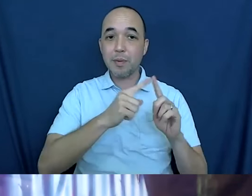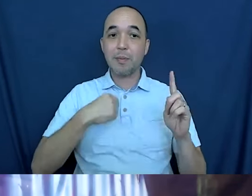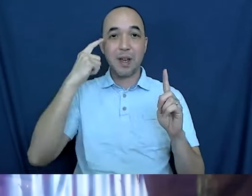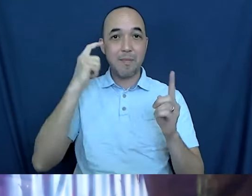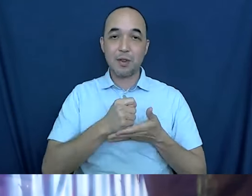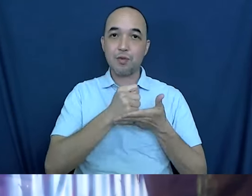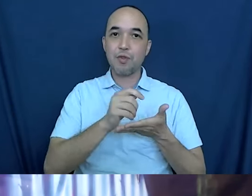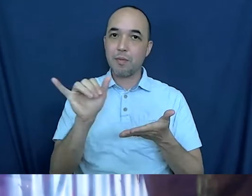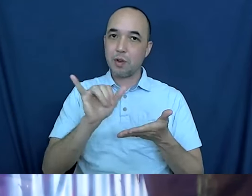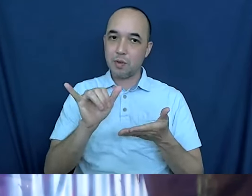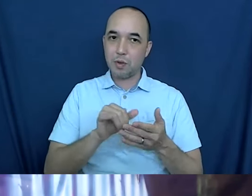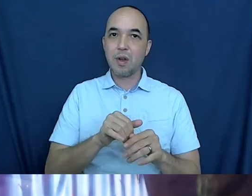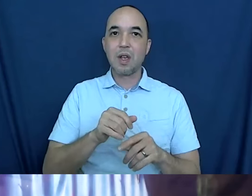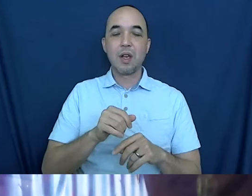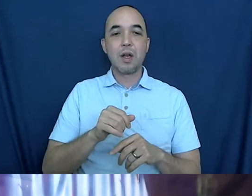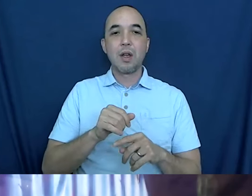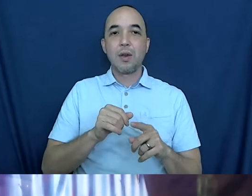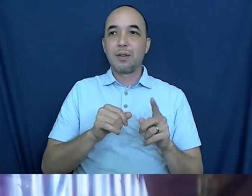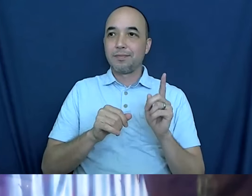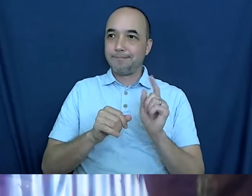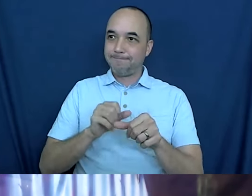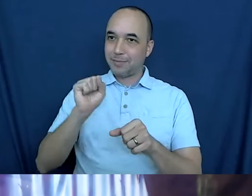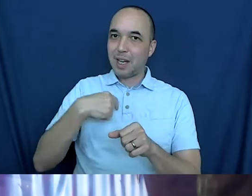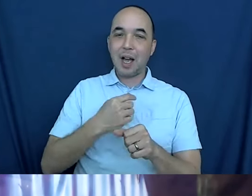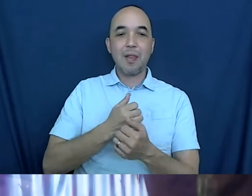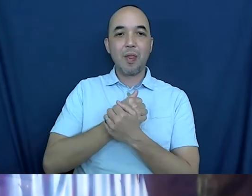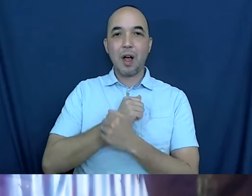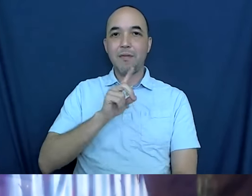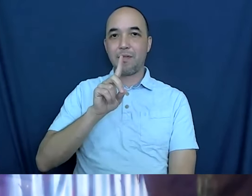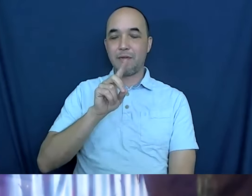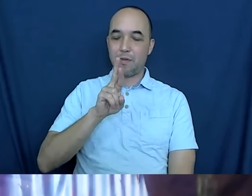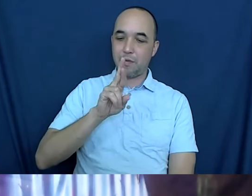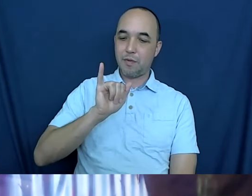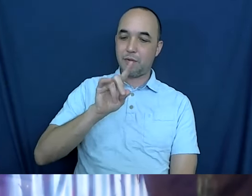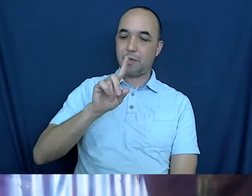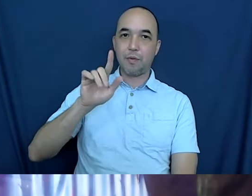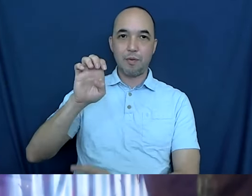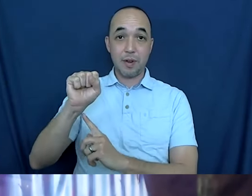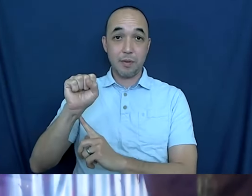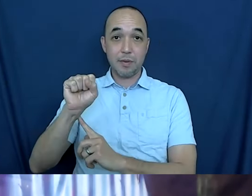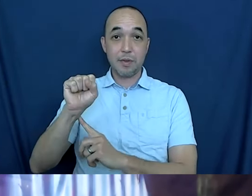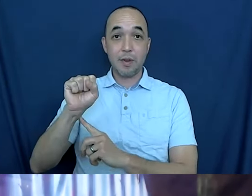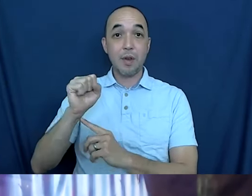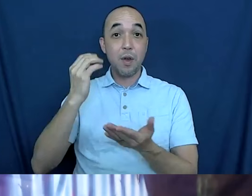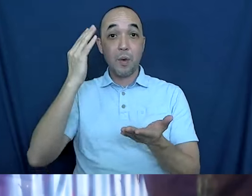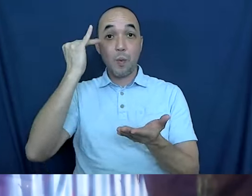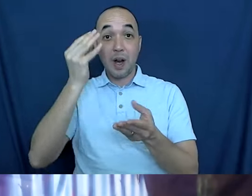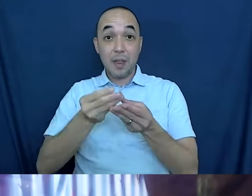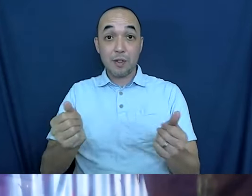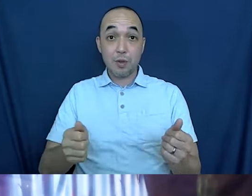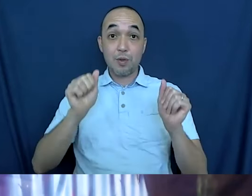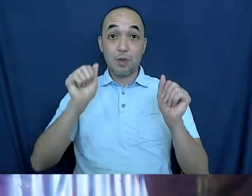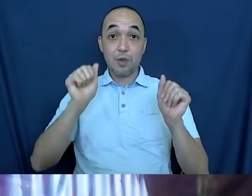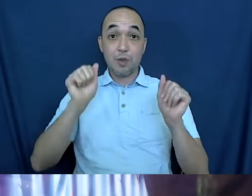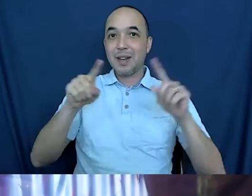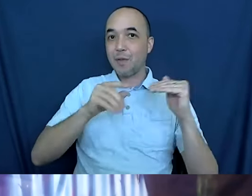about is I love riddles, because the solution of a riddle can be different than what the intended idea was. And if it gets you thinking about